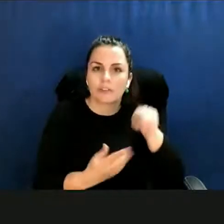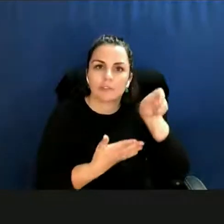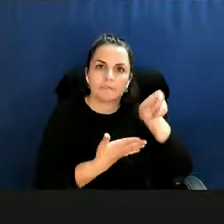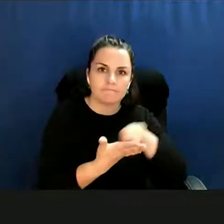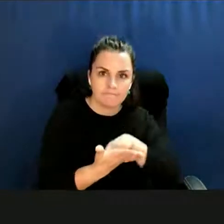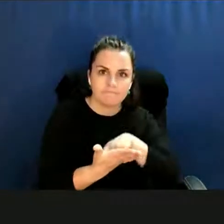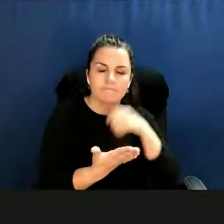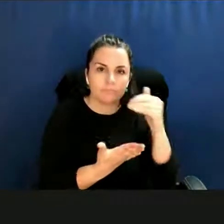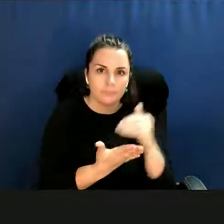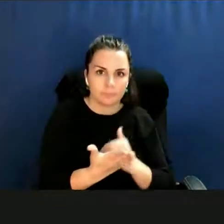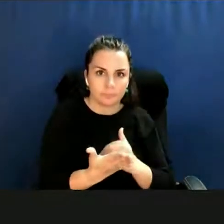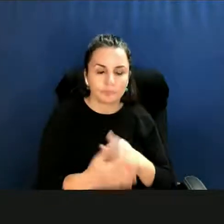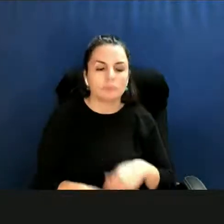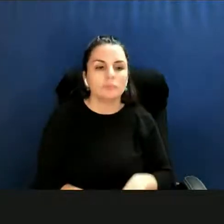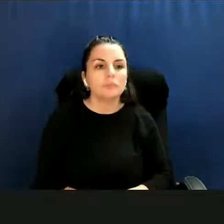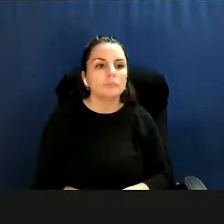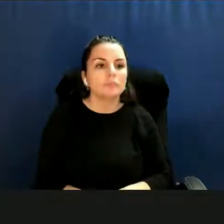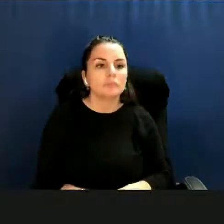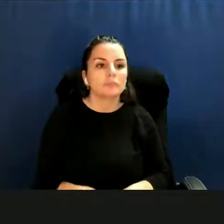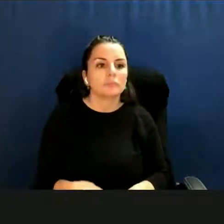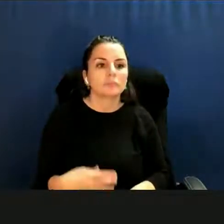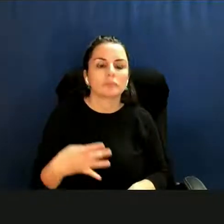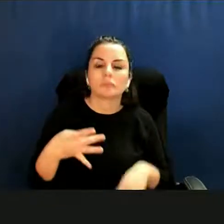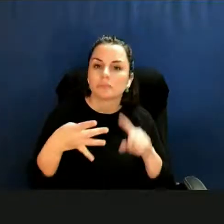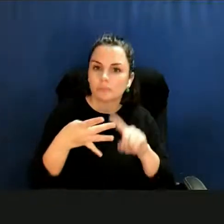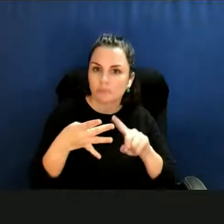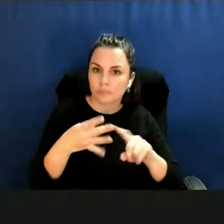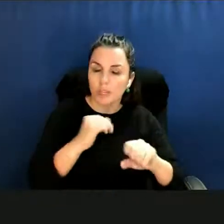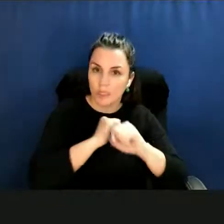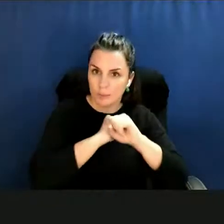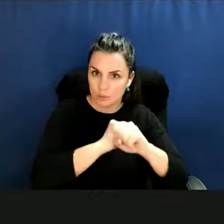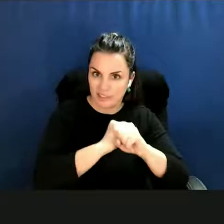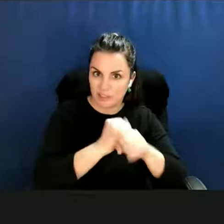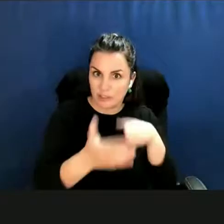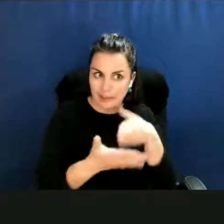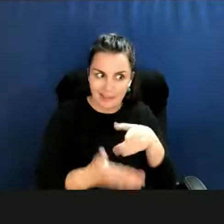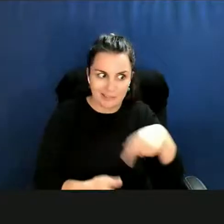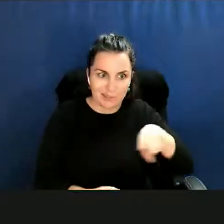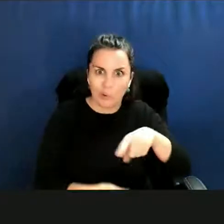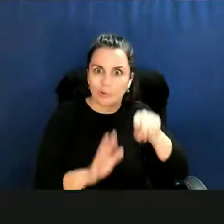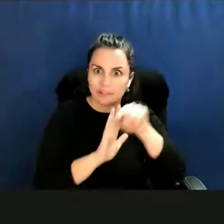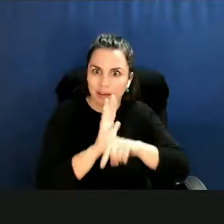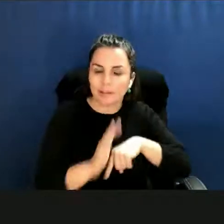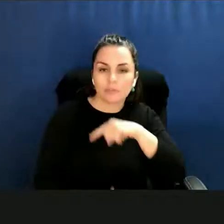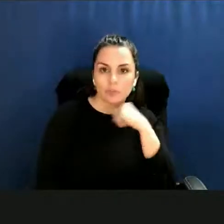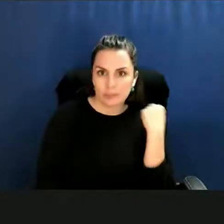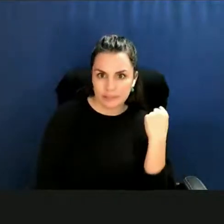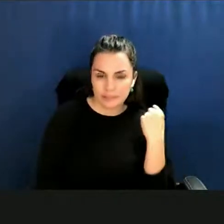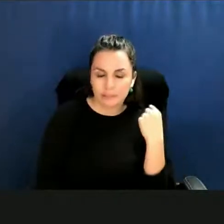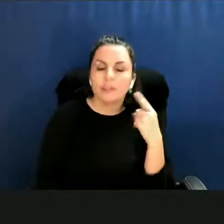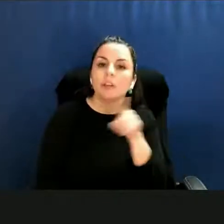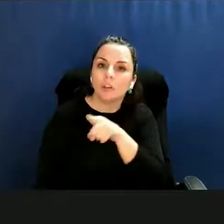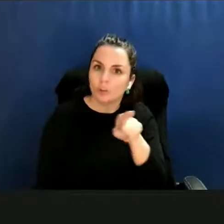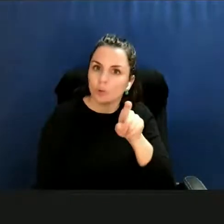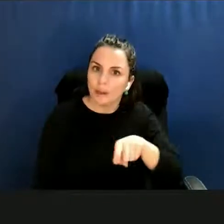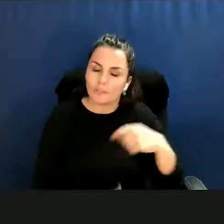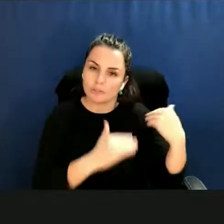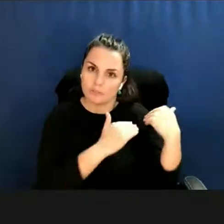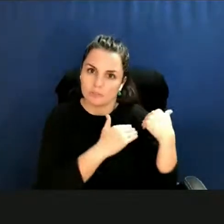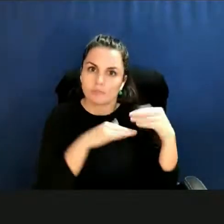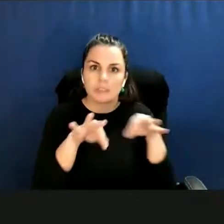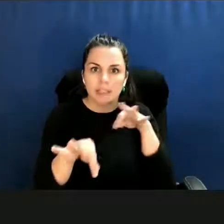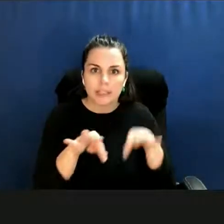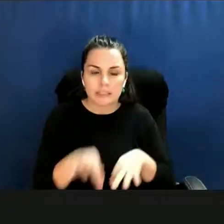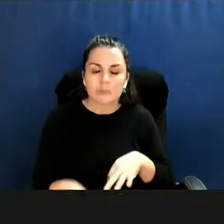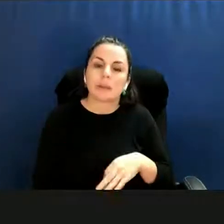And then in terms of adequacy of protection against those risks, you'll certainly want to describe the informed